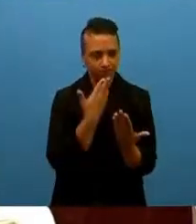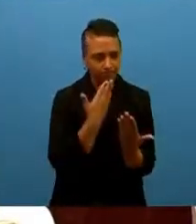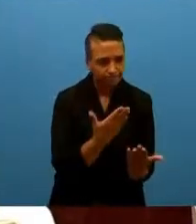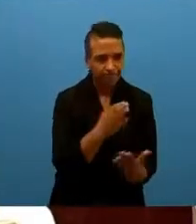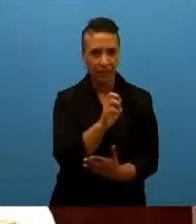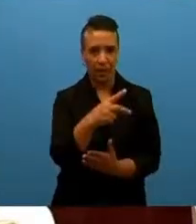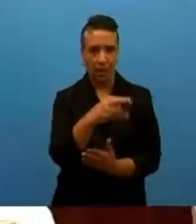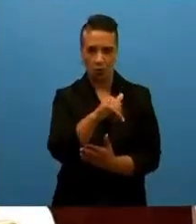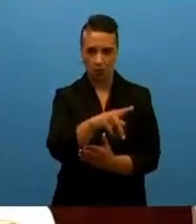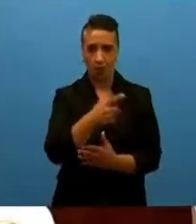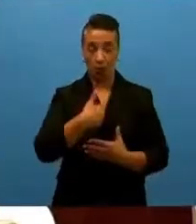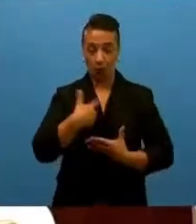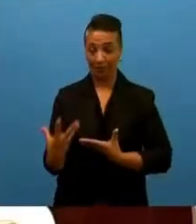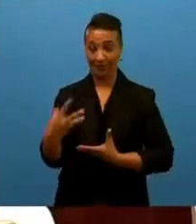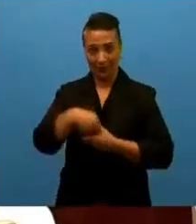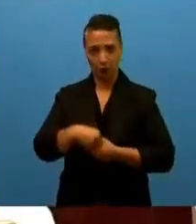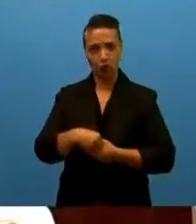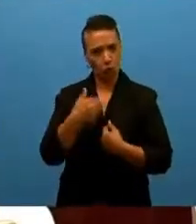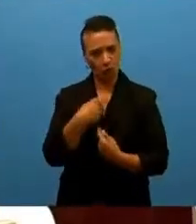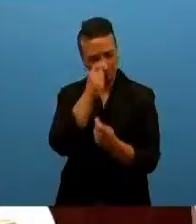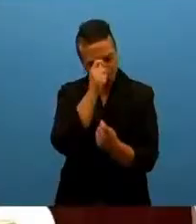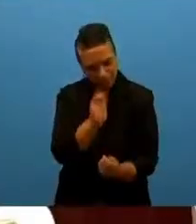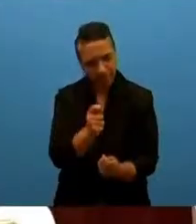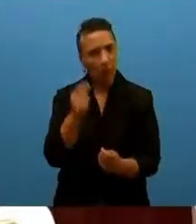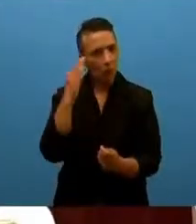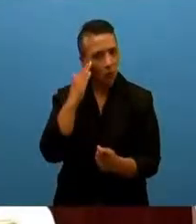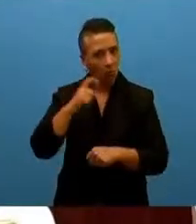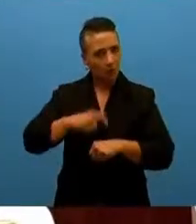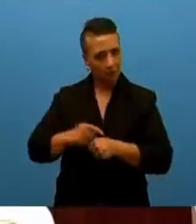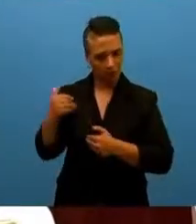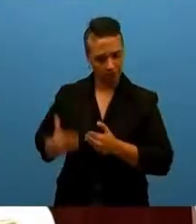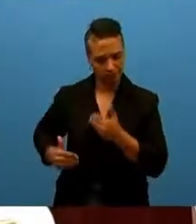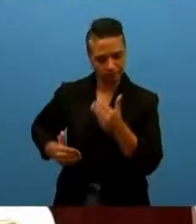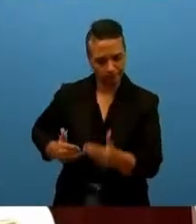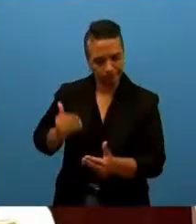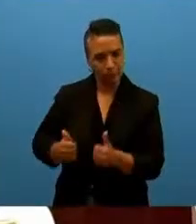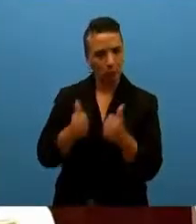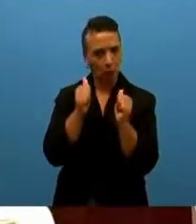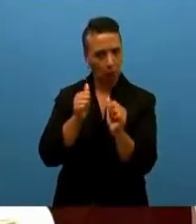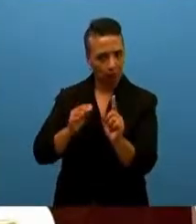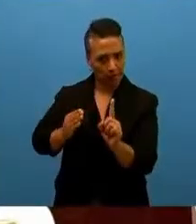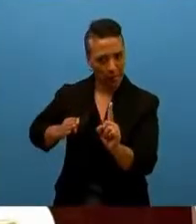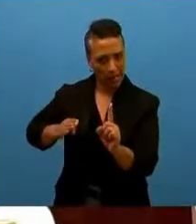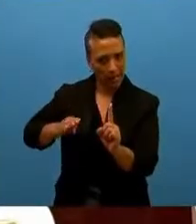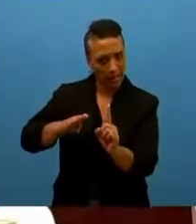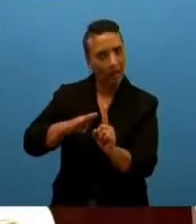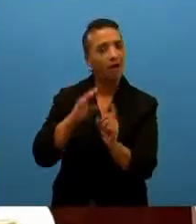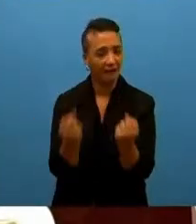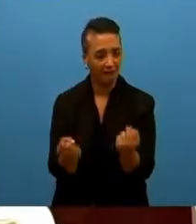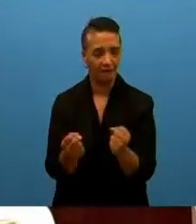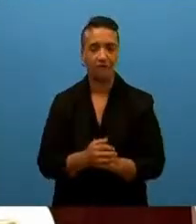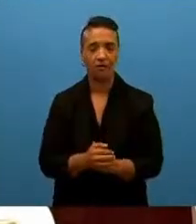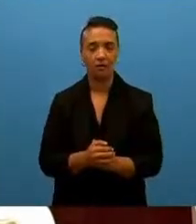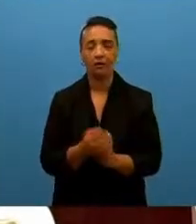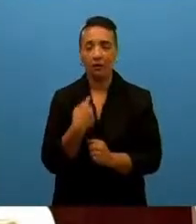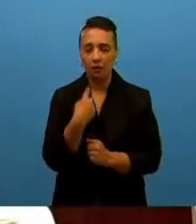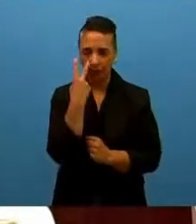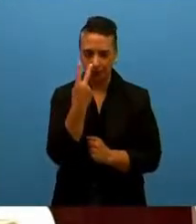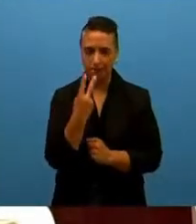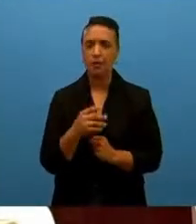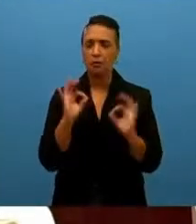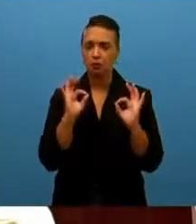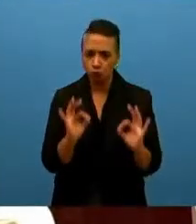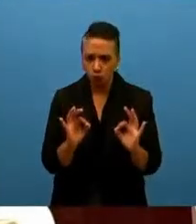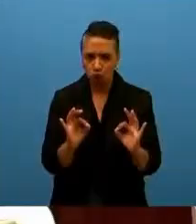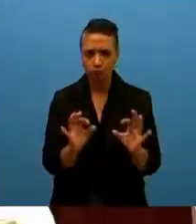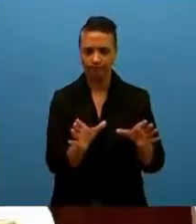and we acknowledge the progress made on this process. We also acknowledge the committed work of the